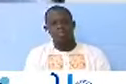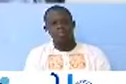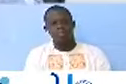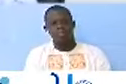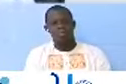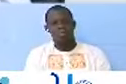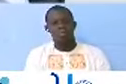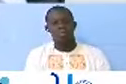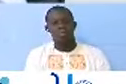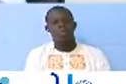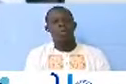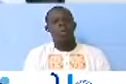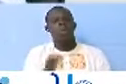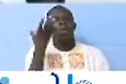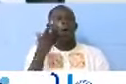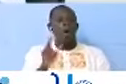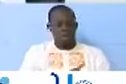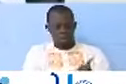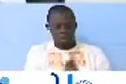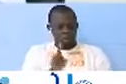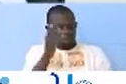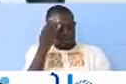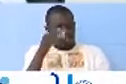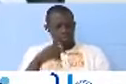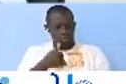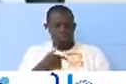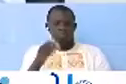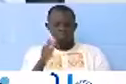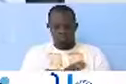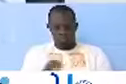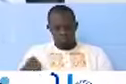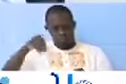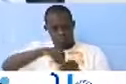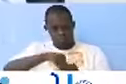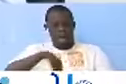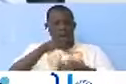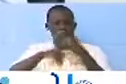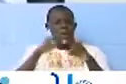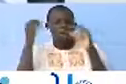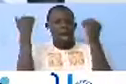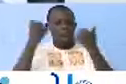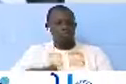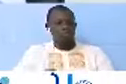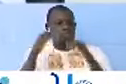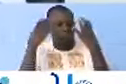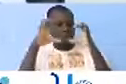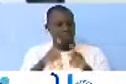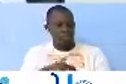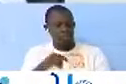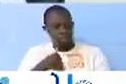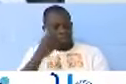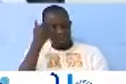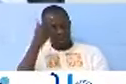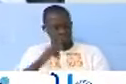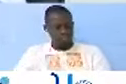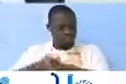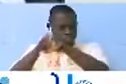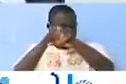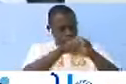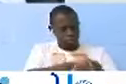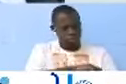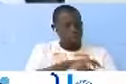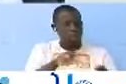indebi kuhonule. When they know that I am involved in this matter, they took him away from